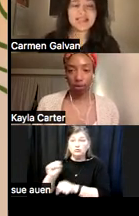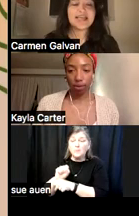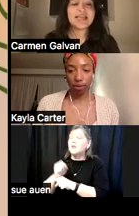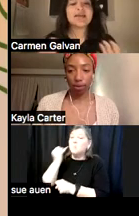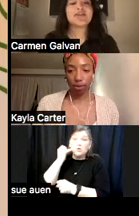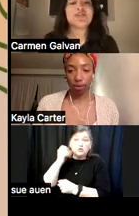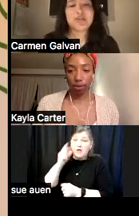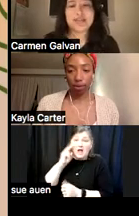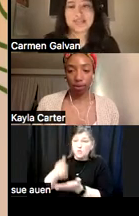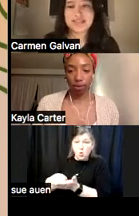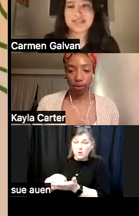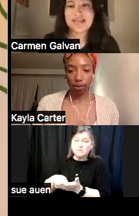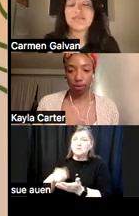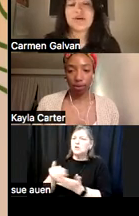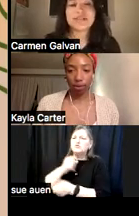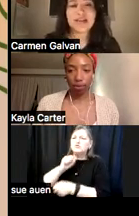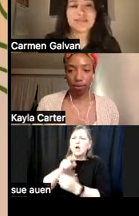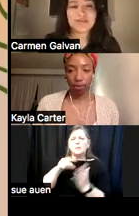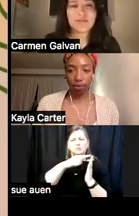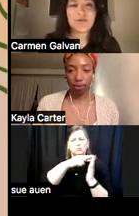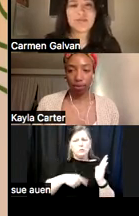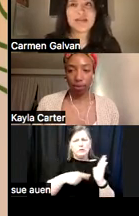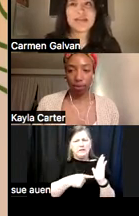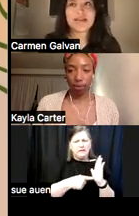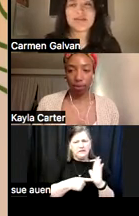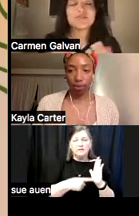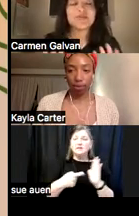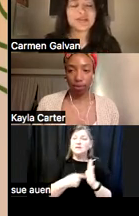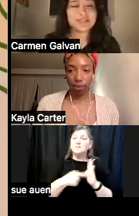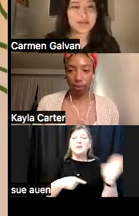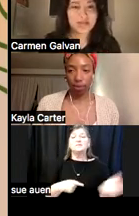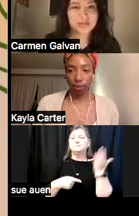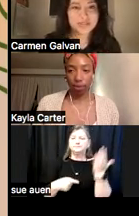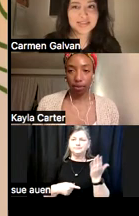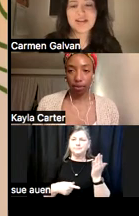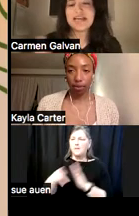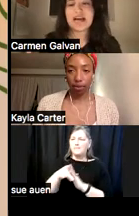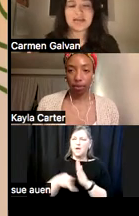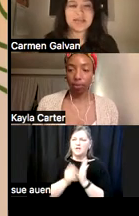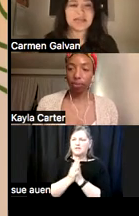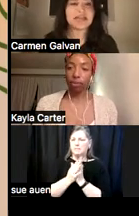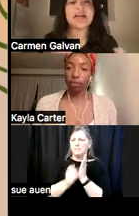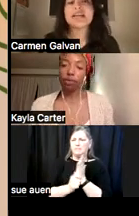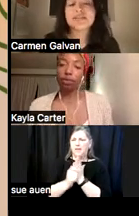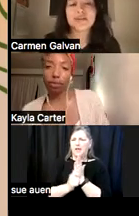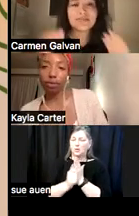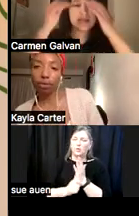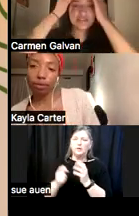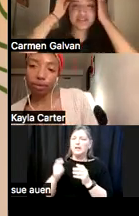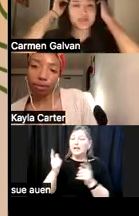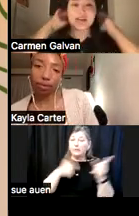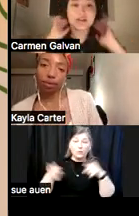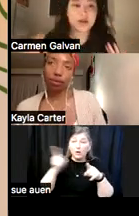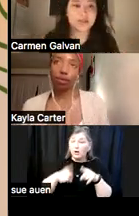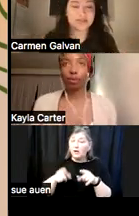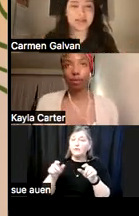it. The issue is that most times when we get those policy manuals of any kind, be it a collective agreement or